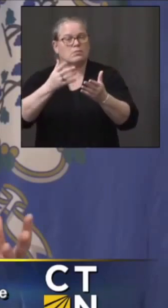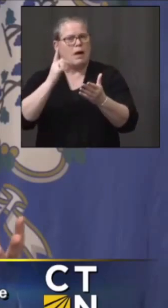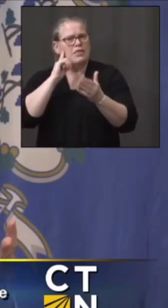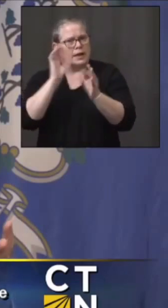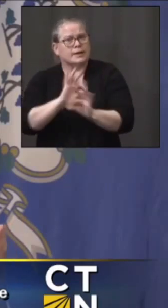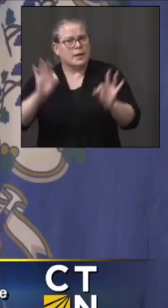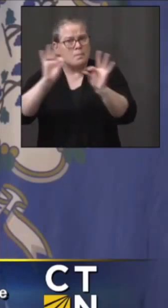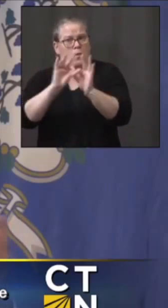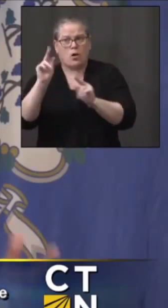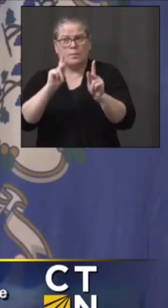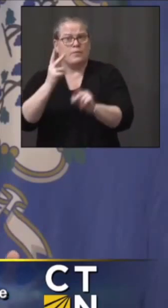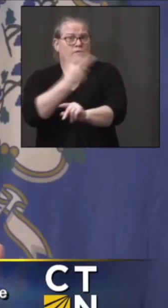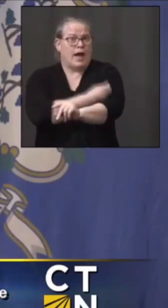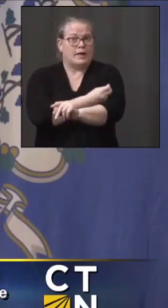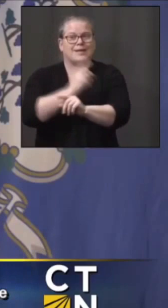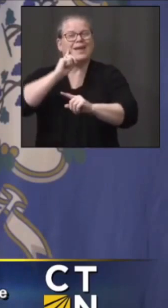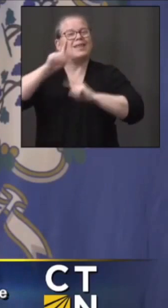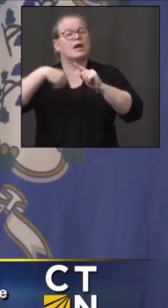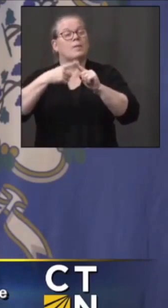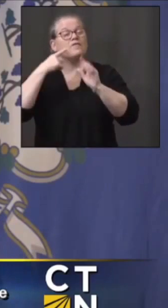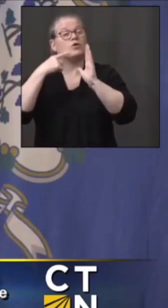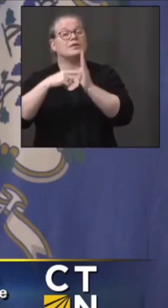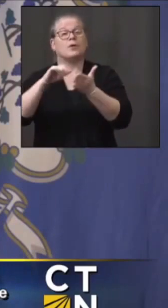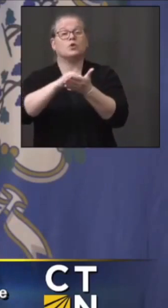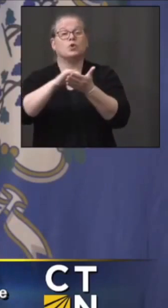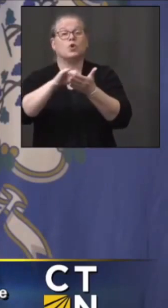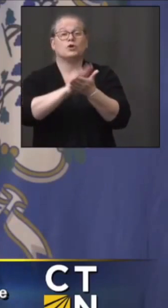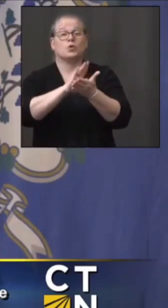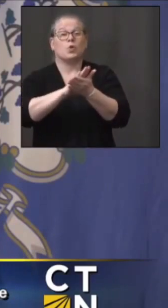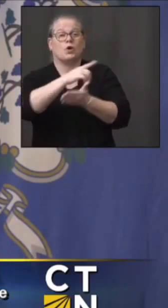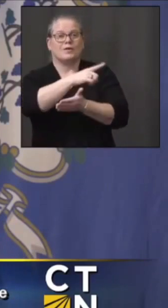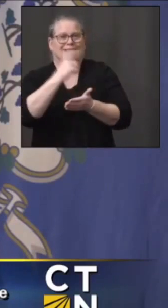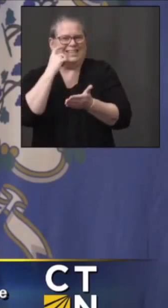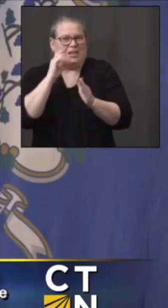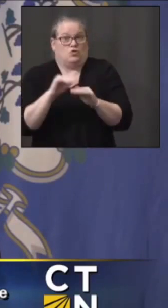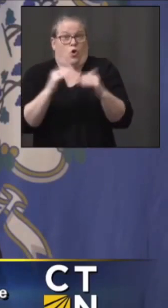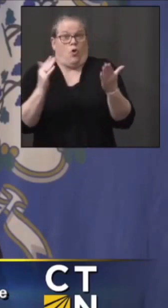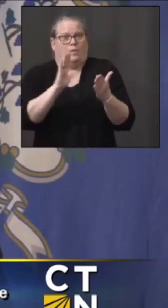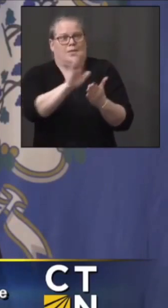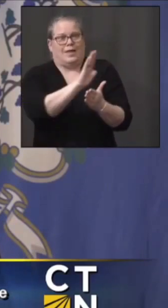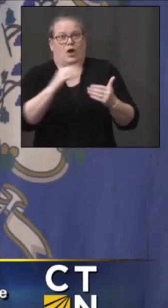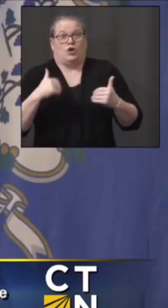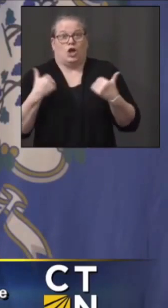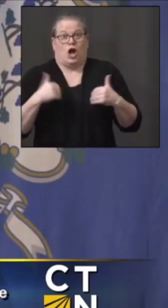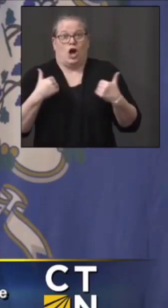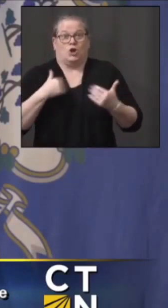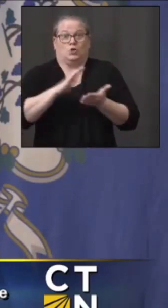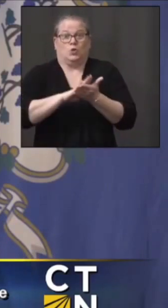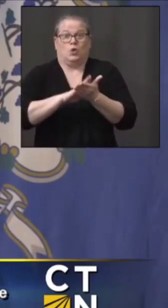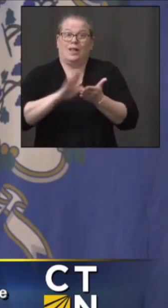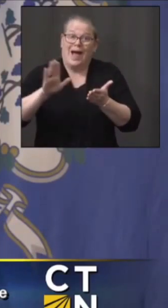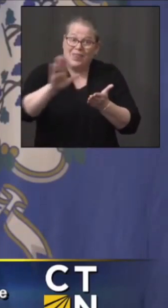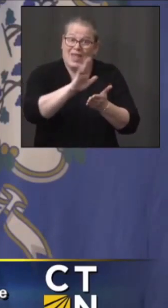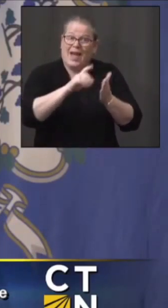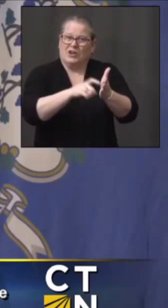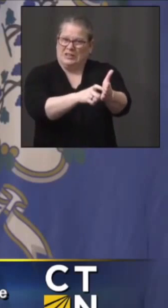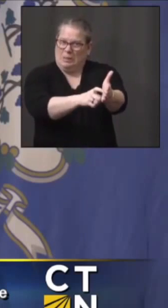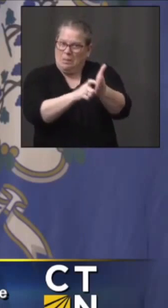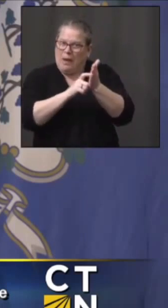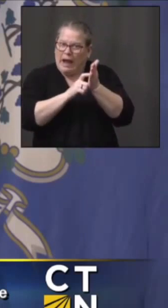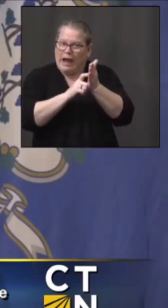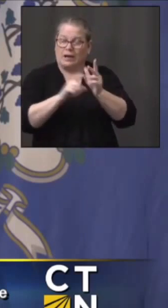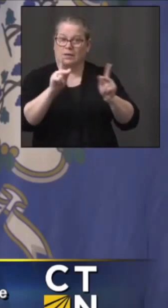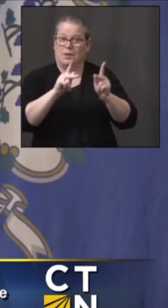that in terms of the schools in New York. They just reopened the schools for the younger grades, and they're mandating that people get